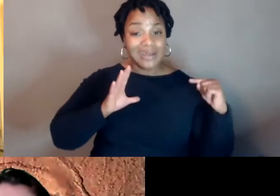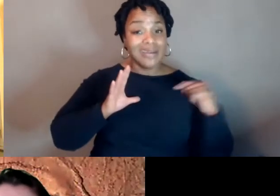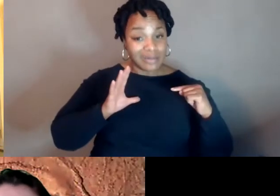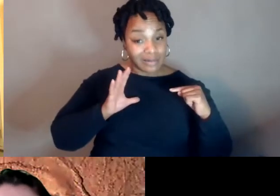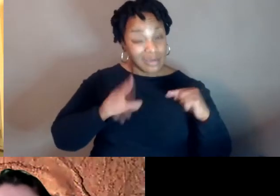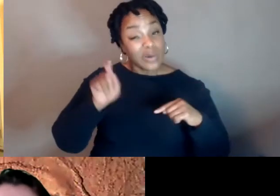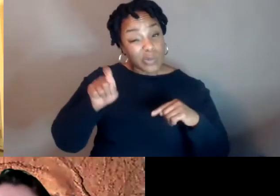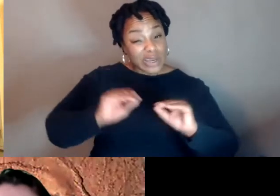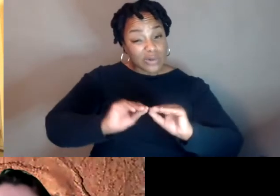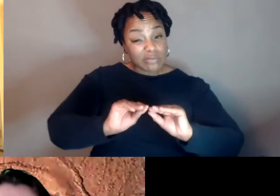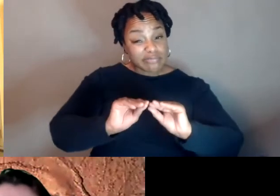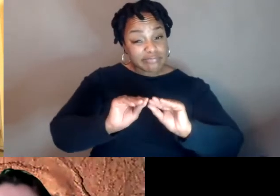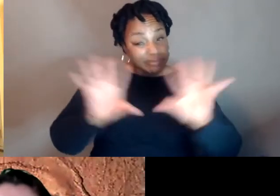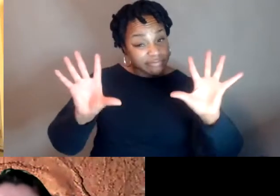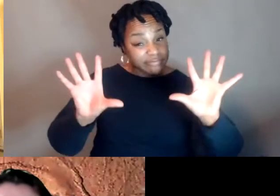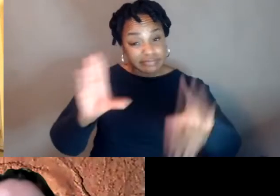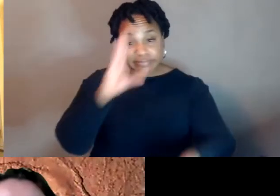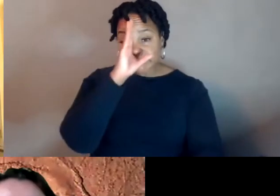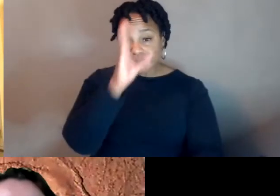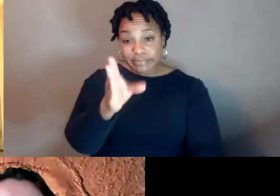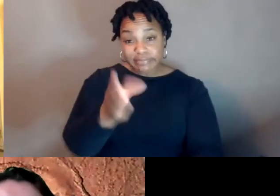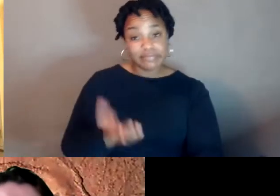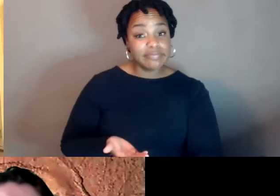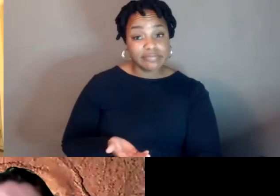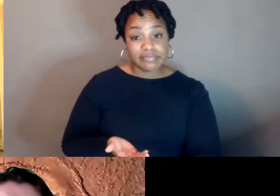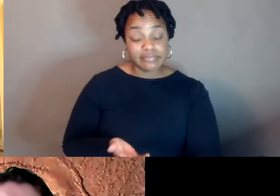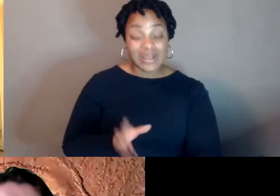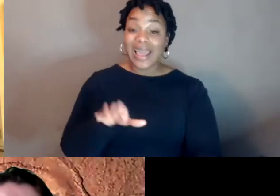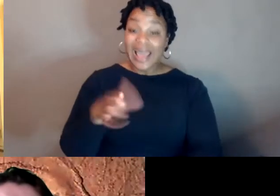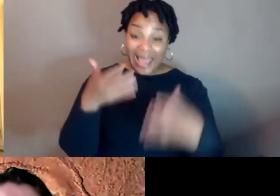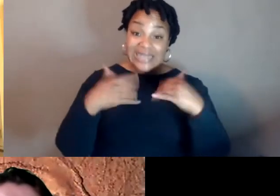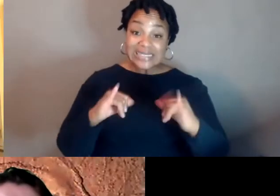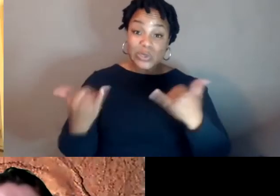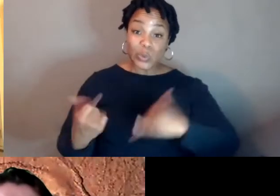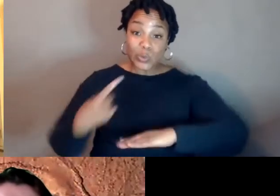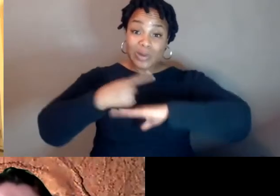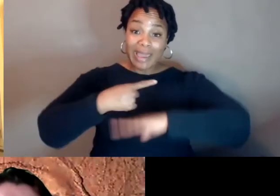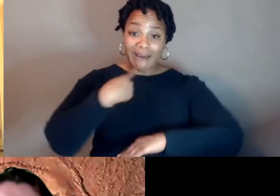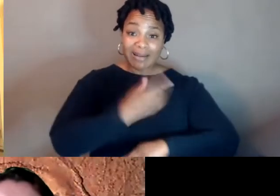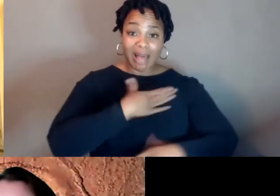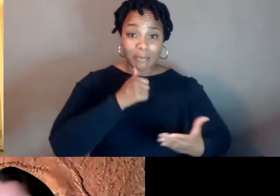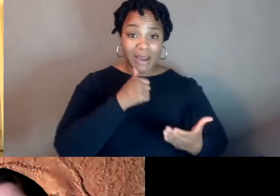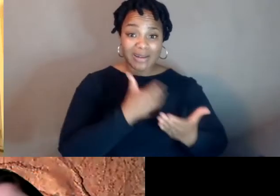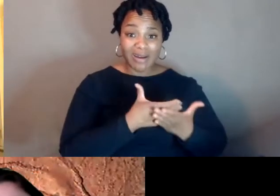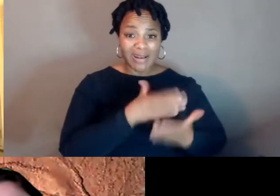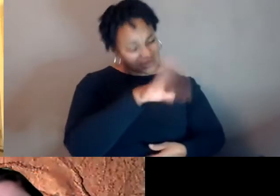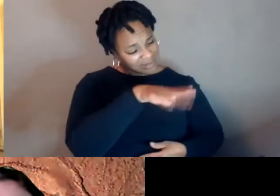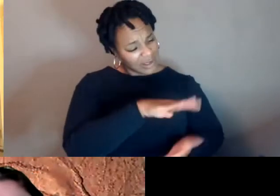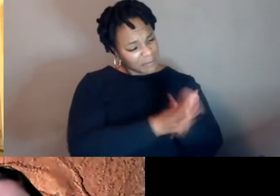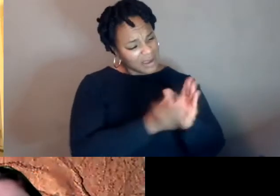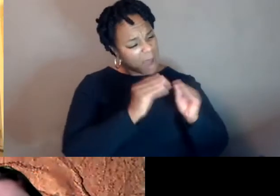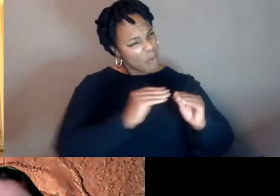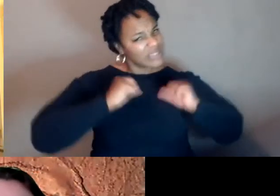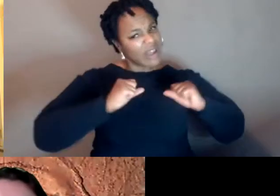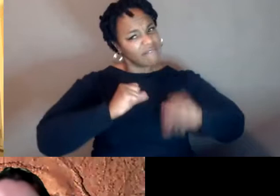I still talk to my daughters today about toughening up. And I think with women,